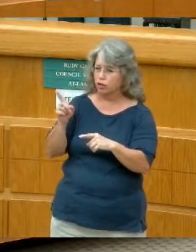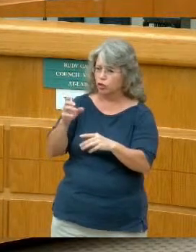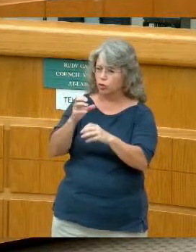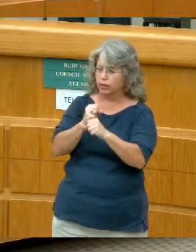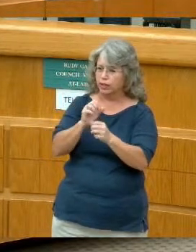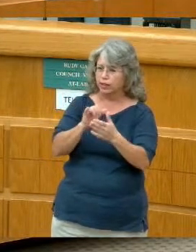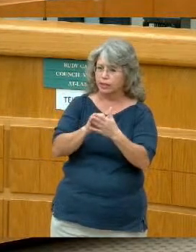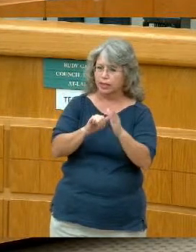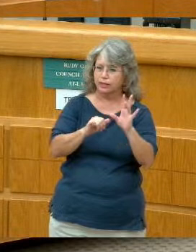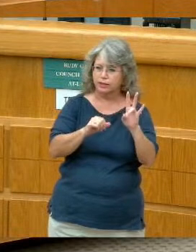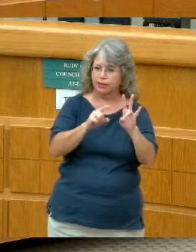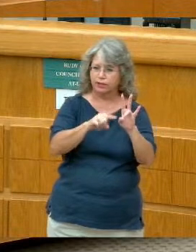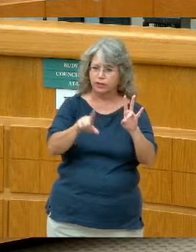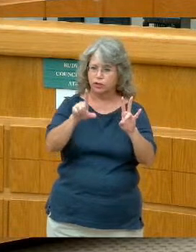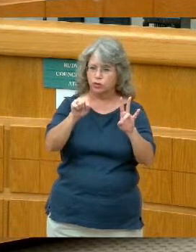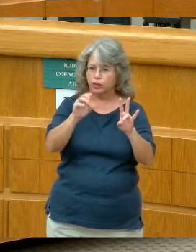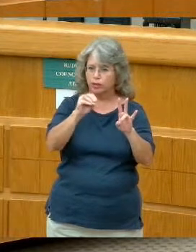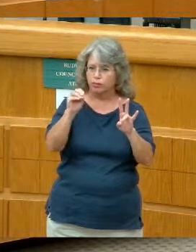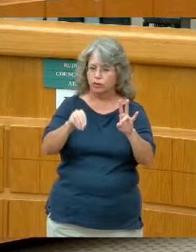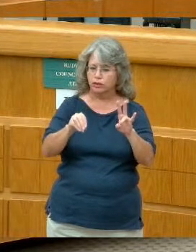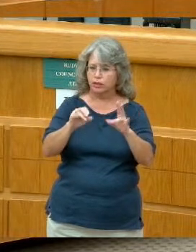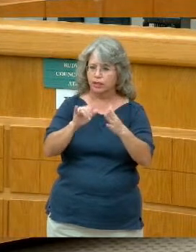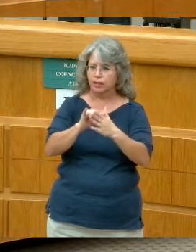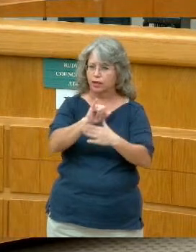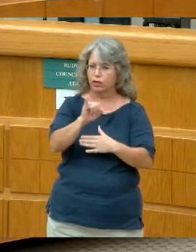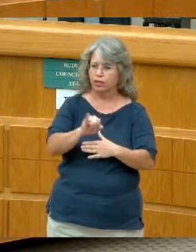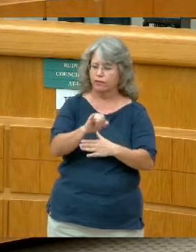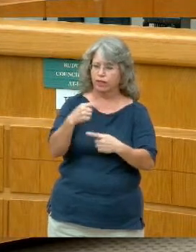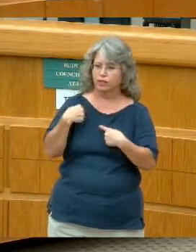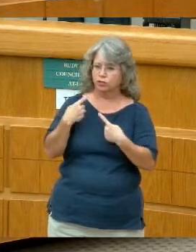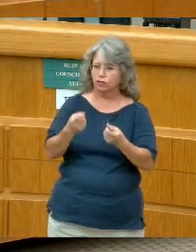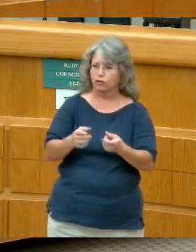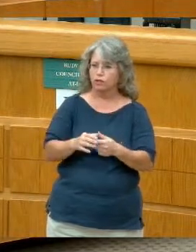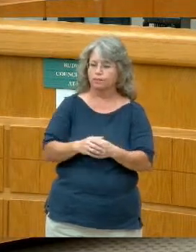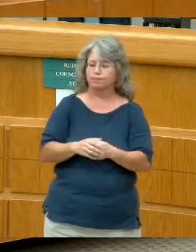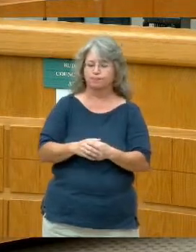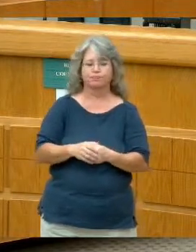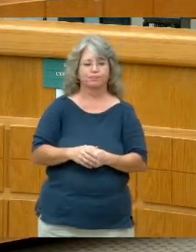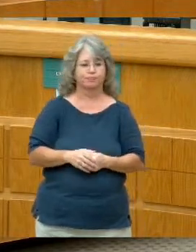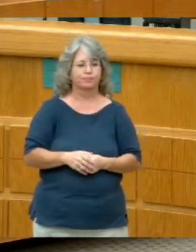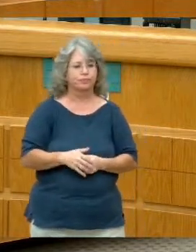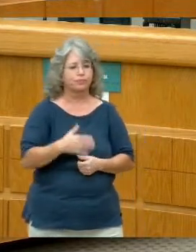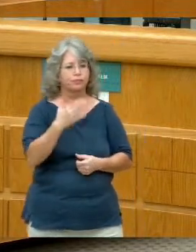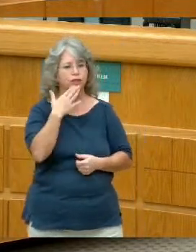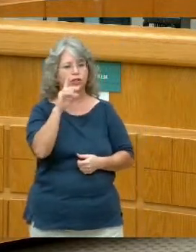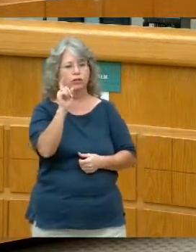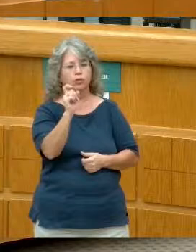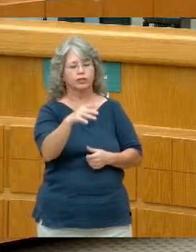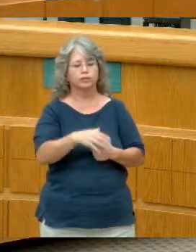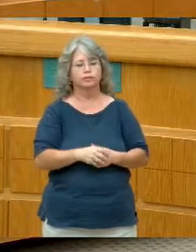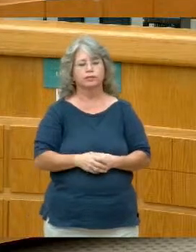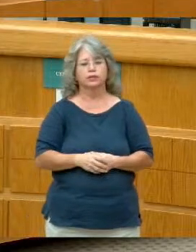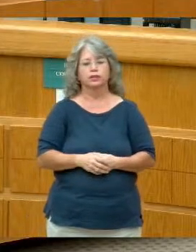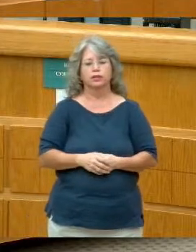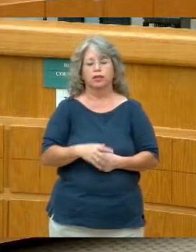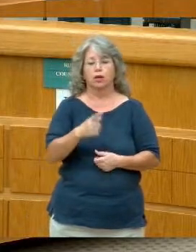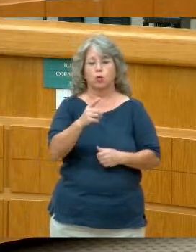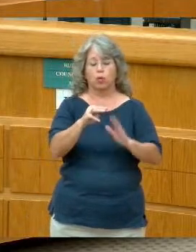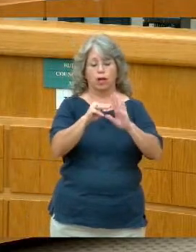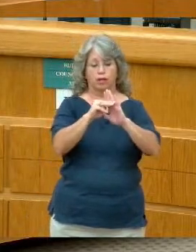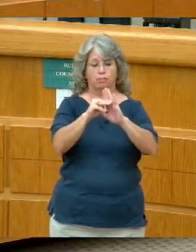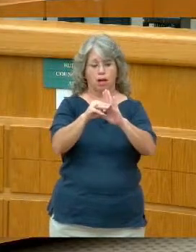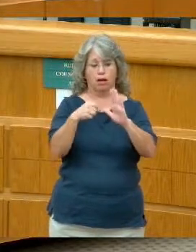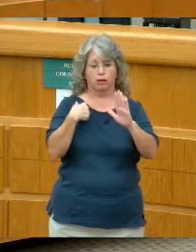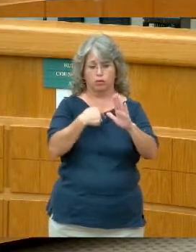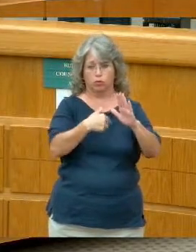where are you getting the 7 to 20% infected so far in your Great question. So one of the models